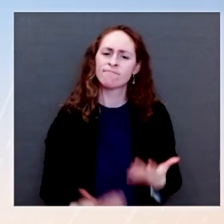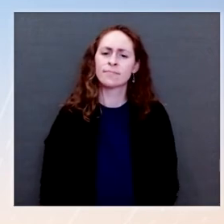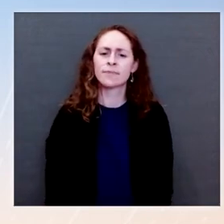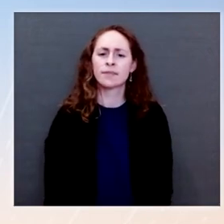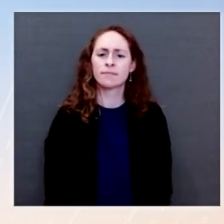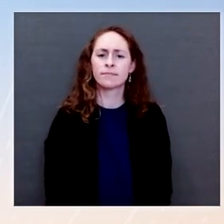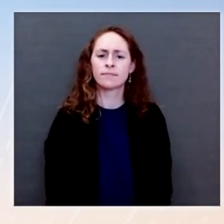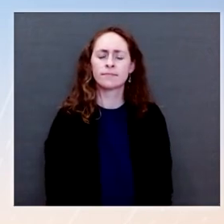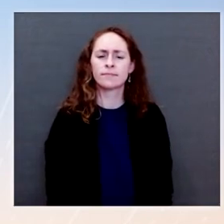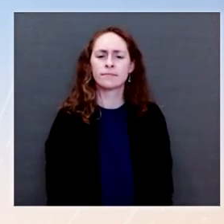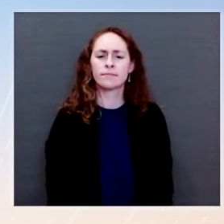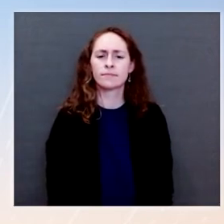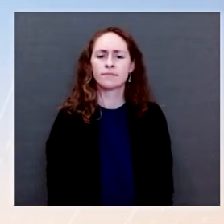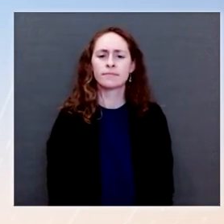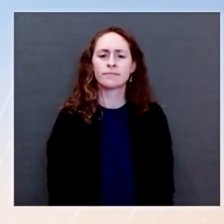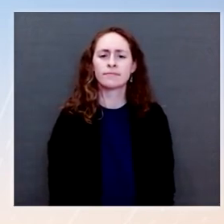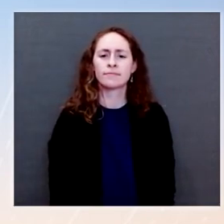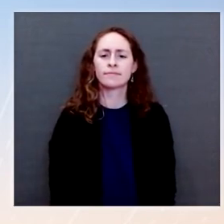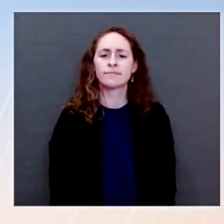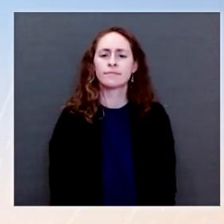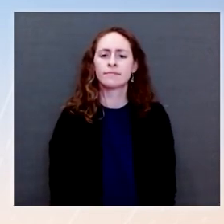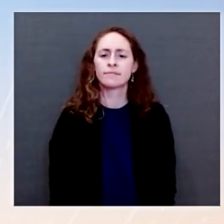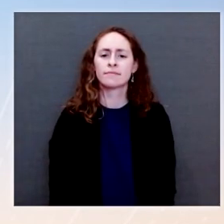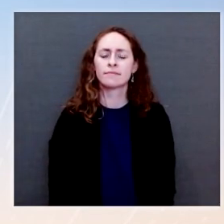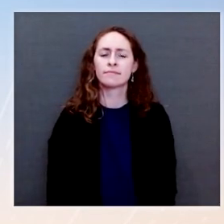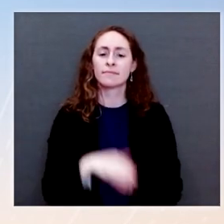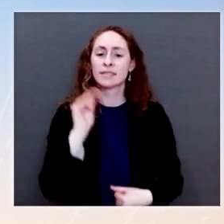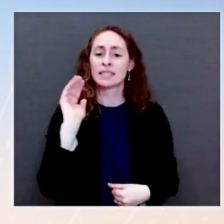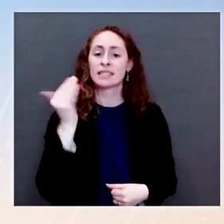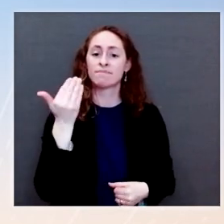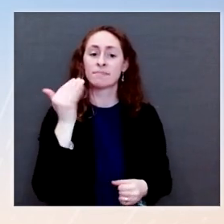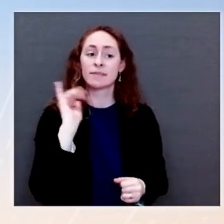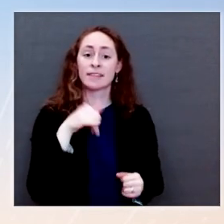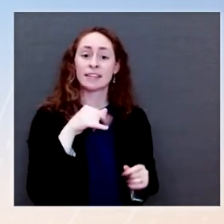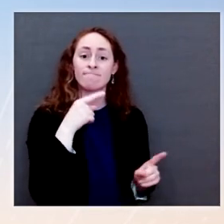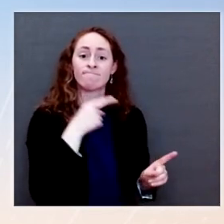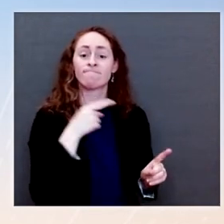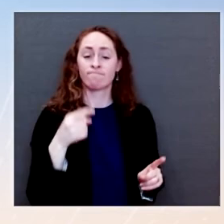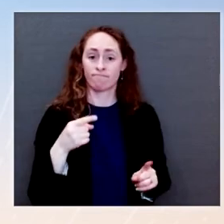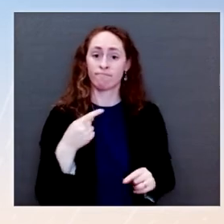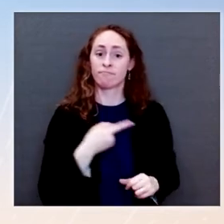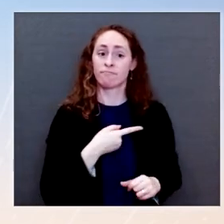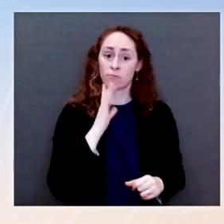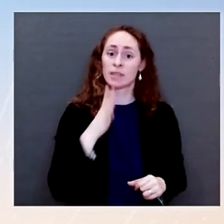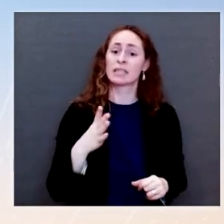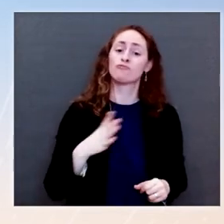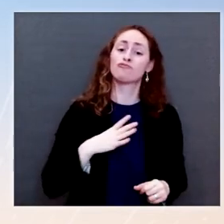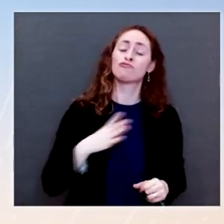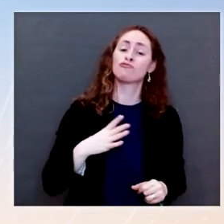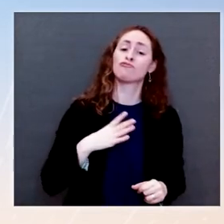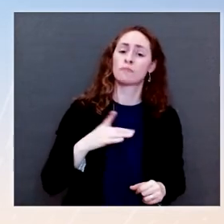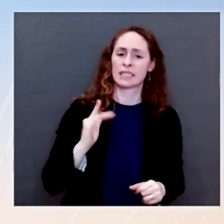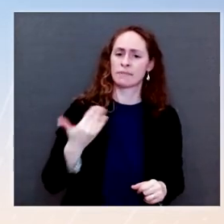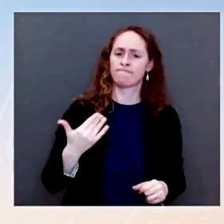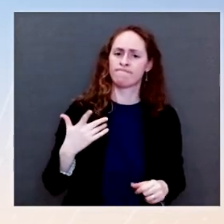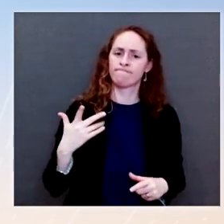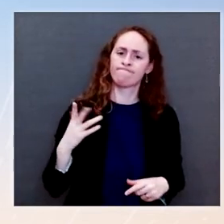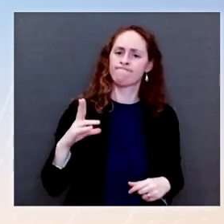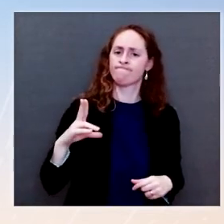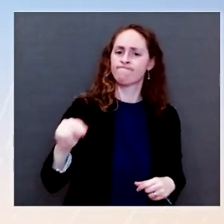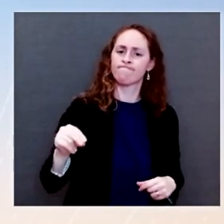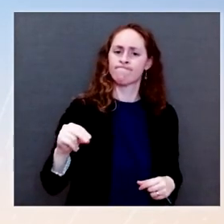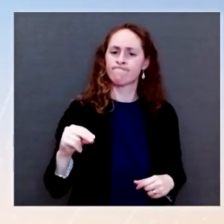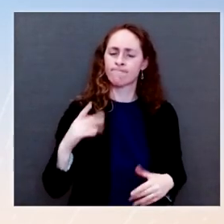do you handle that from here? And is the president planning on speaking or having either of those senators over in the next couple of days,